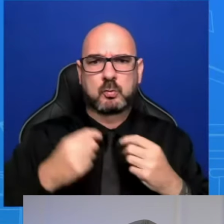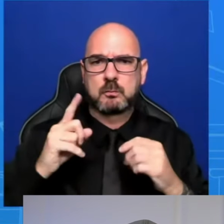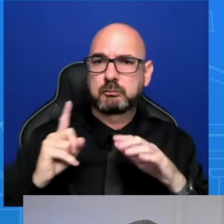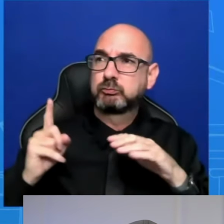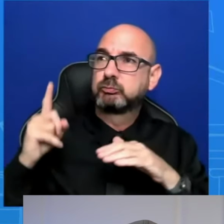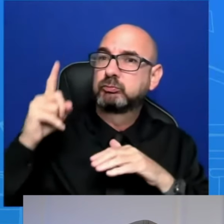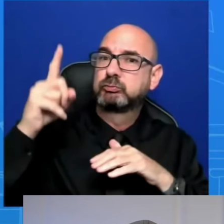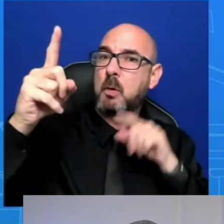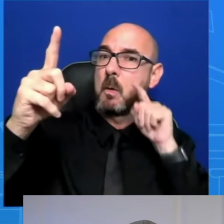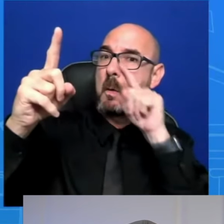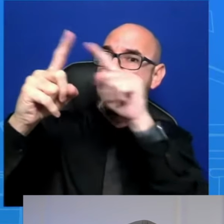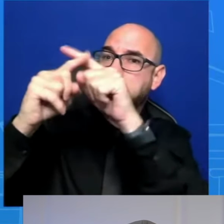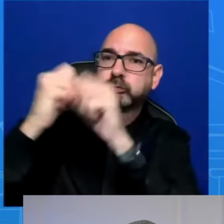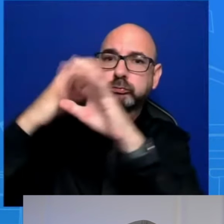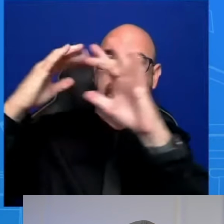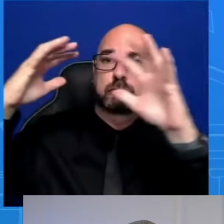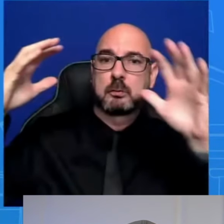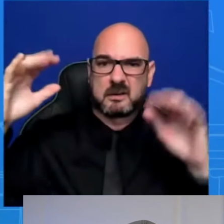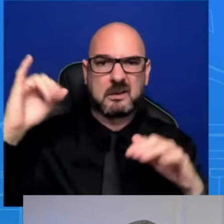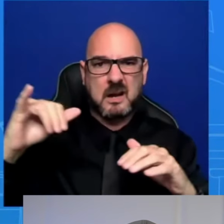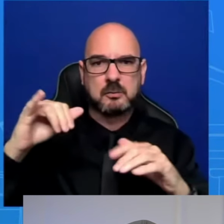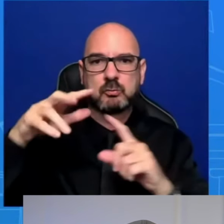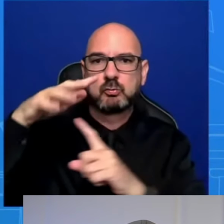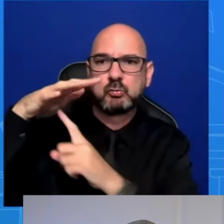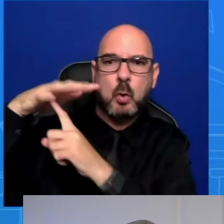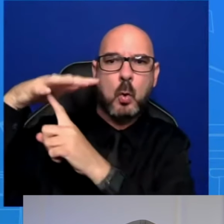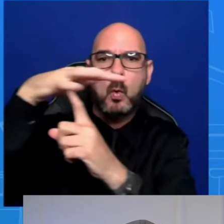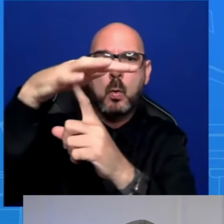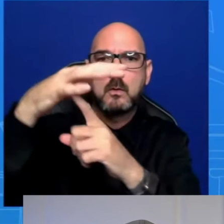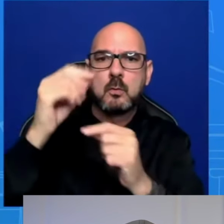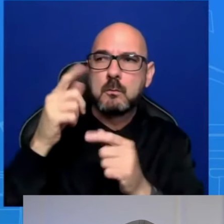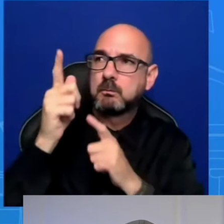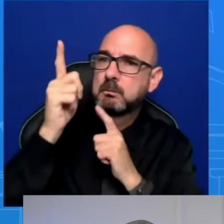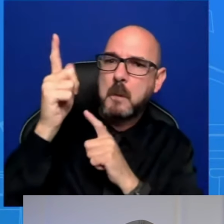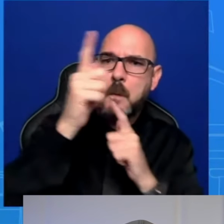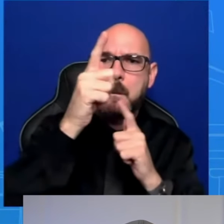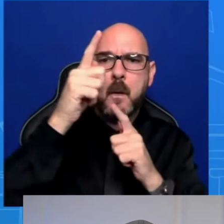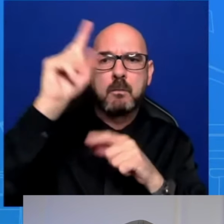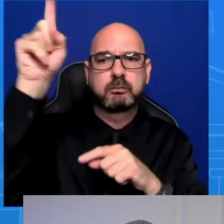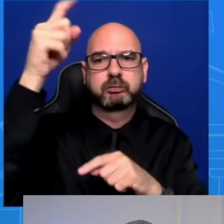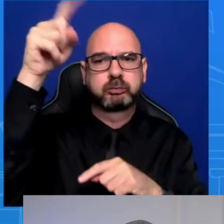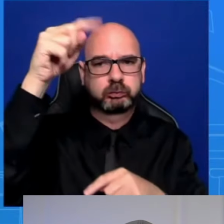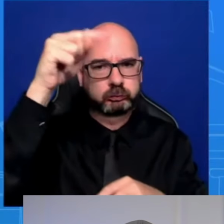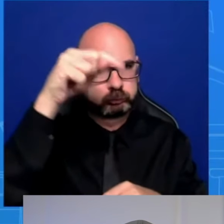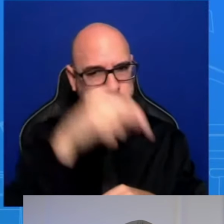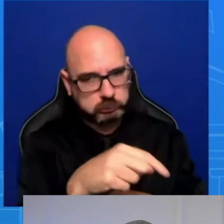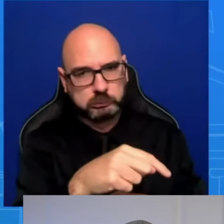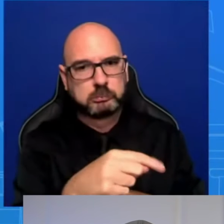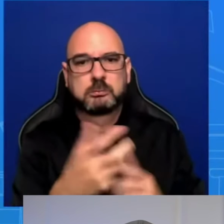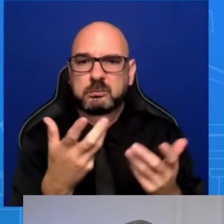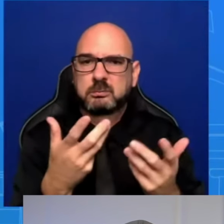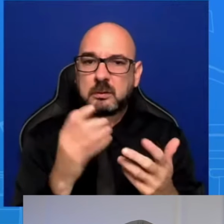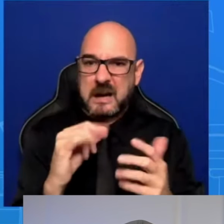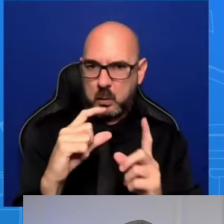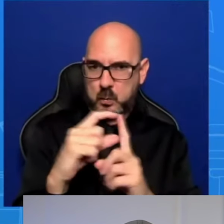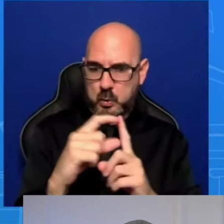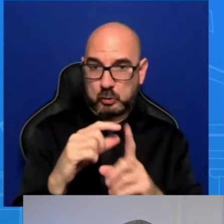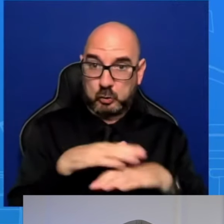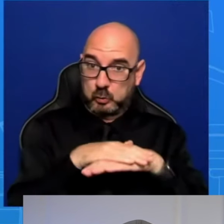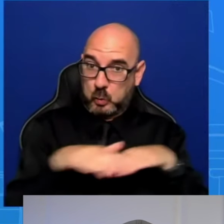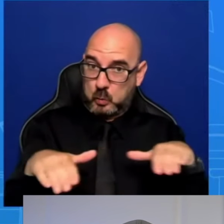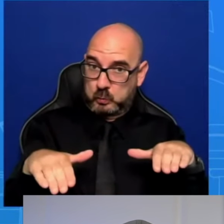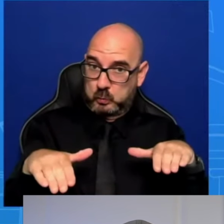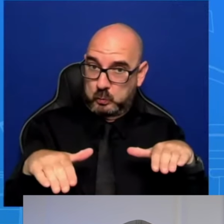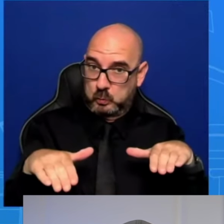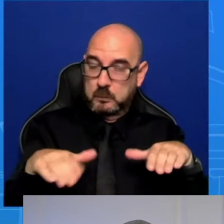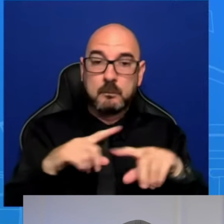And that's what we did. So you can talk about the don't word all you want, but let's talk about what did happen. And what did happen was Iran utterly